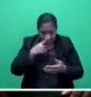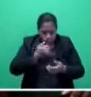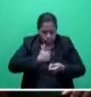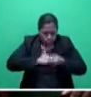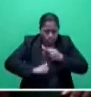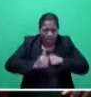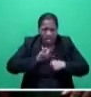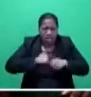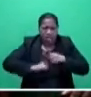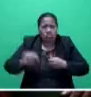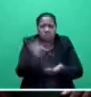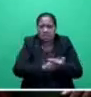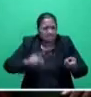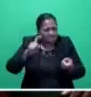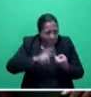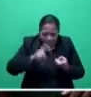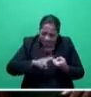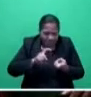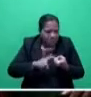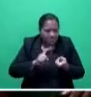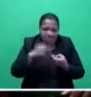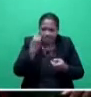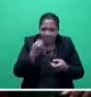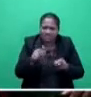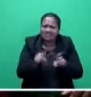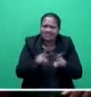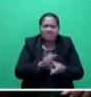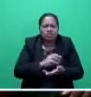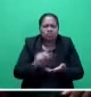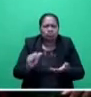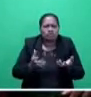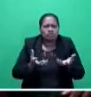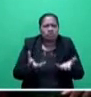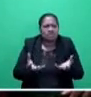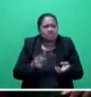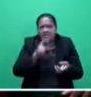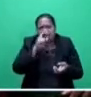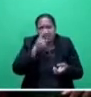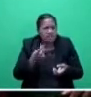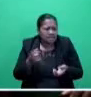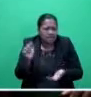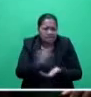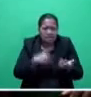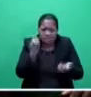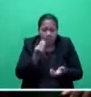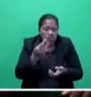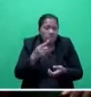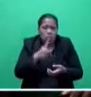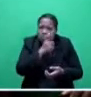the cheapest of foods like salt for cooking, they are simply unable to buy food for chicks or manure for